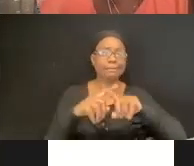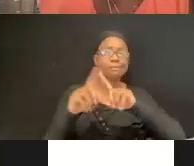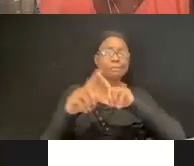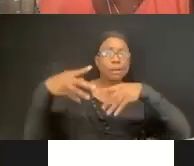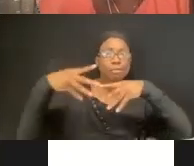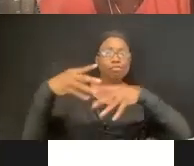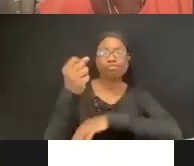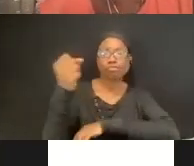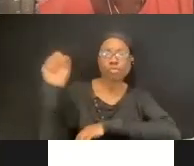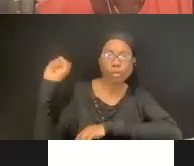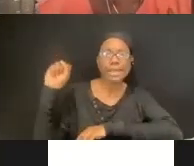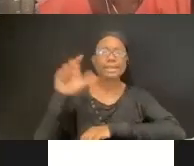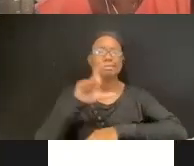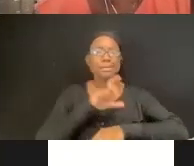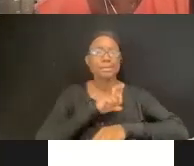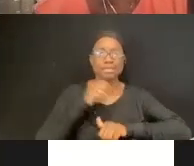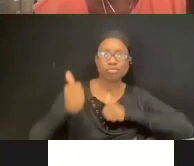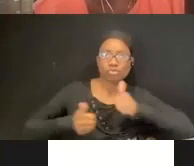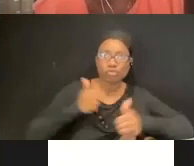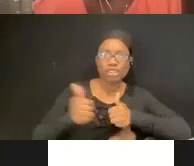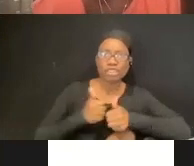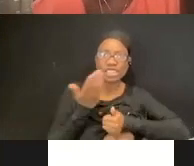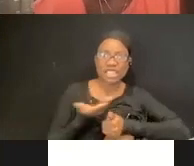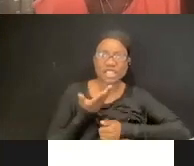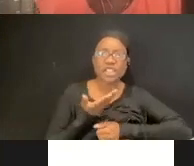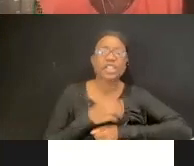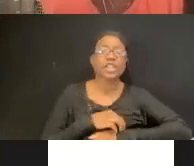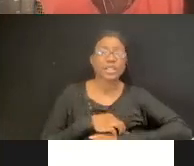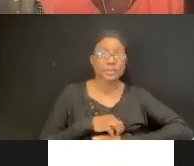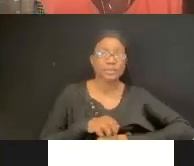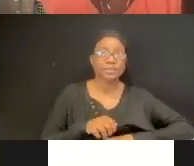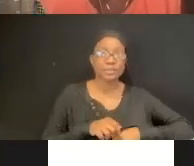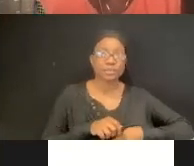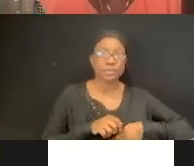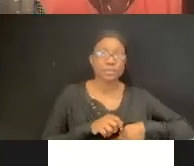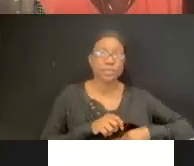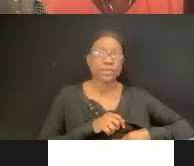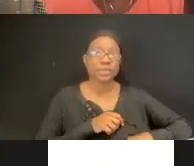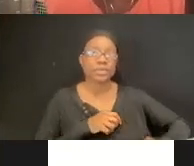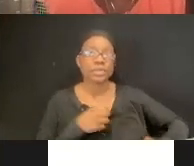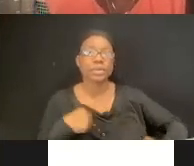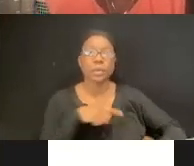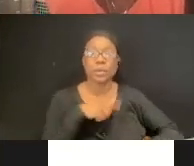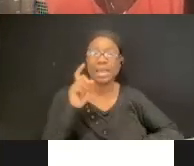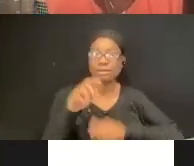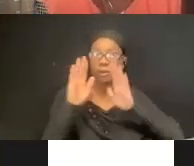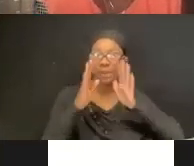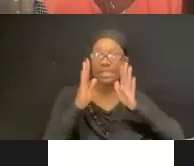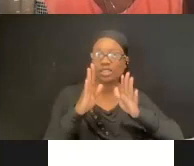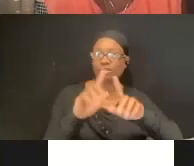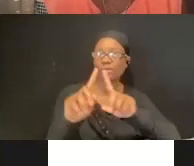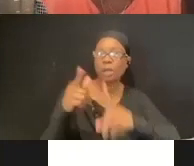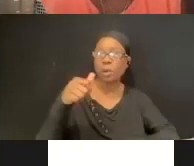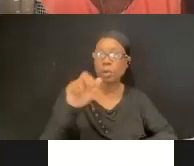Charlotte, and we had to pay specific attention to the queer and trans Black organizers, as those are the folks that